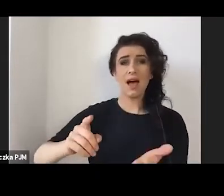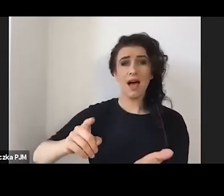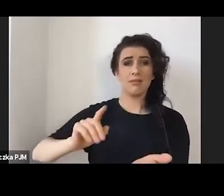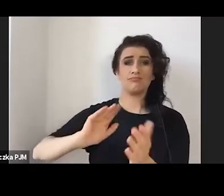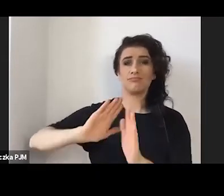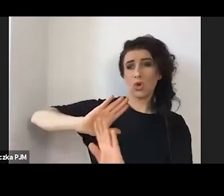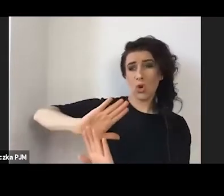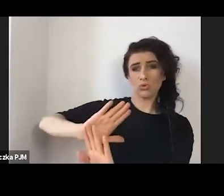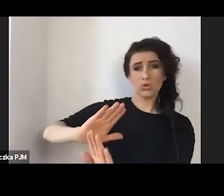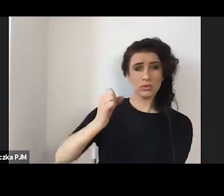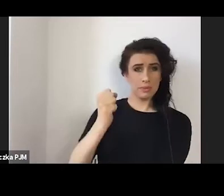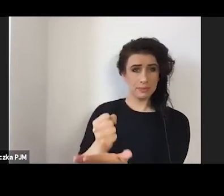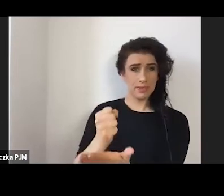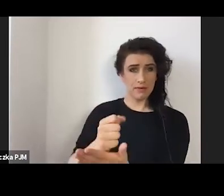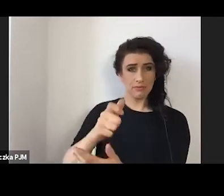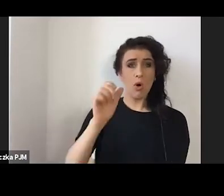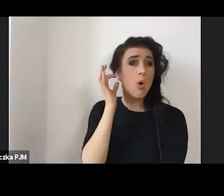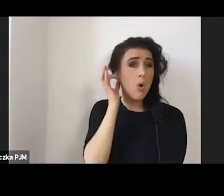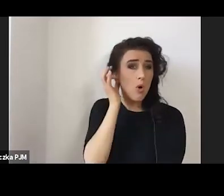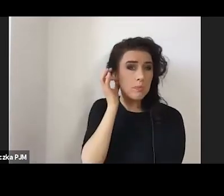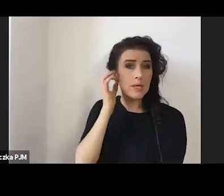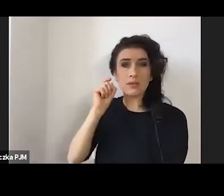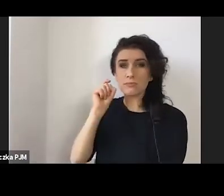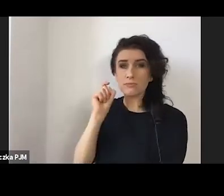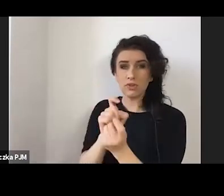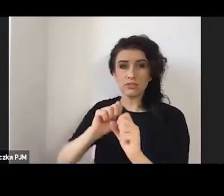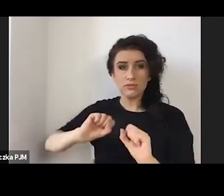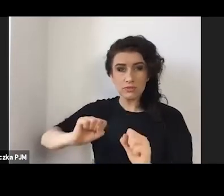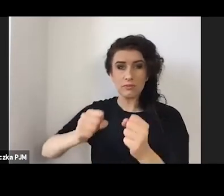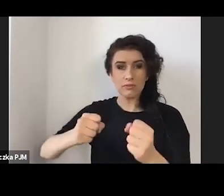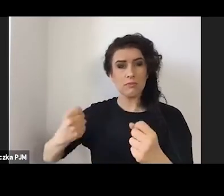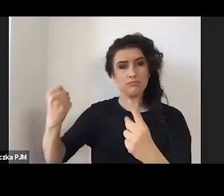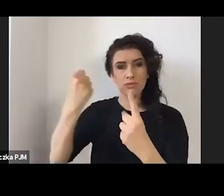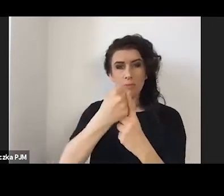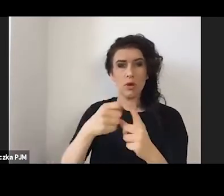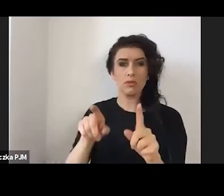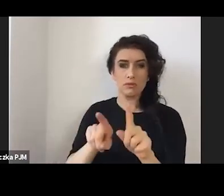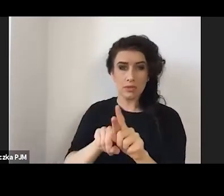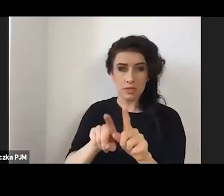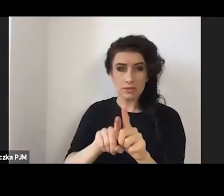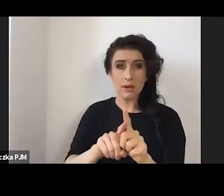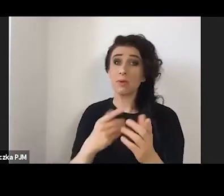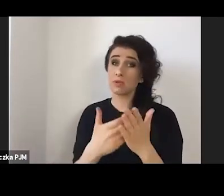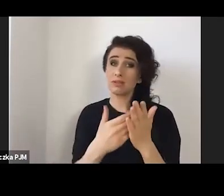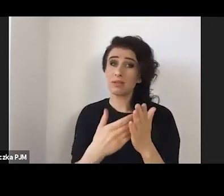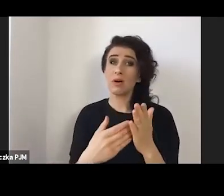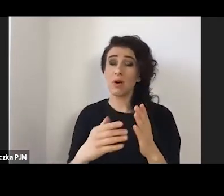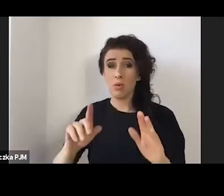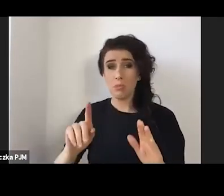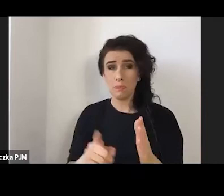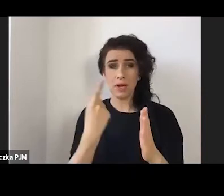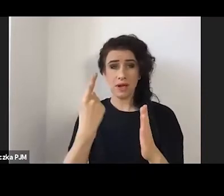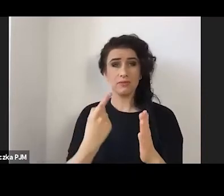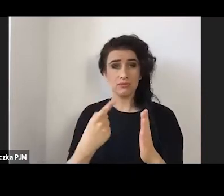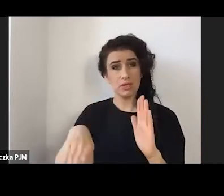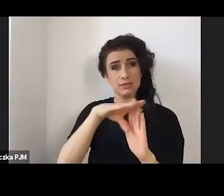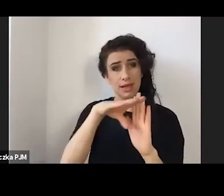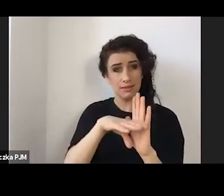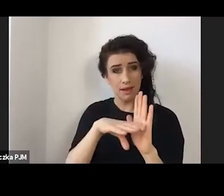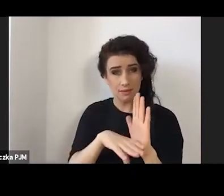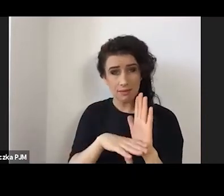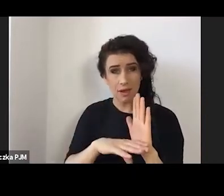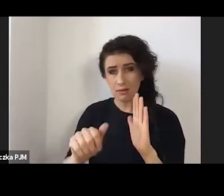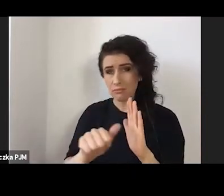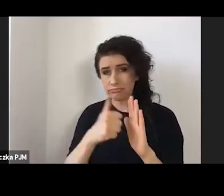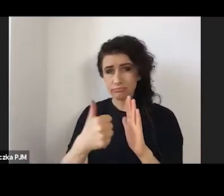raising awareness. So that's something I noticed when I was in Poland and with my Polish friends and